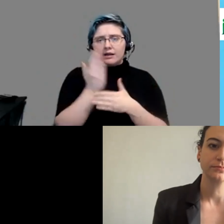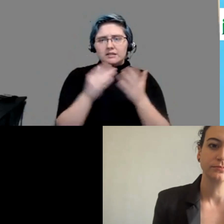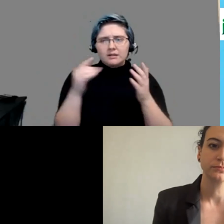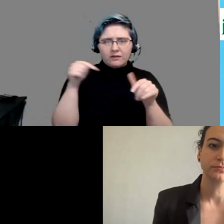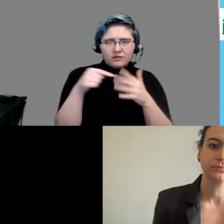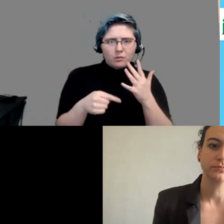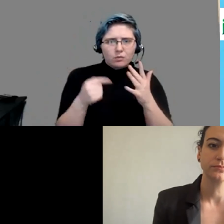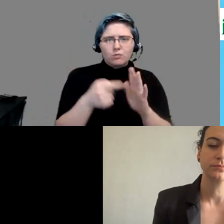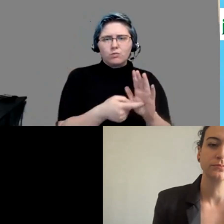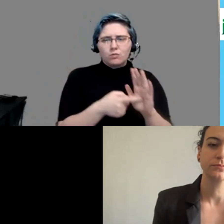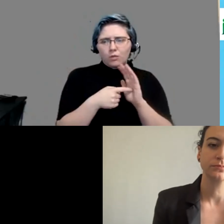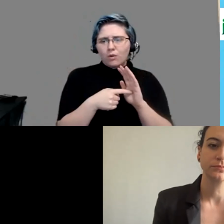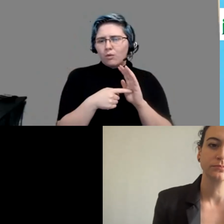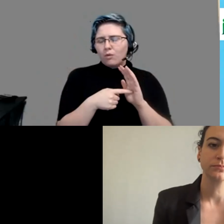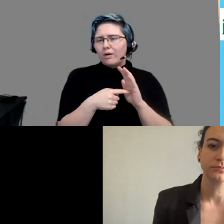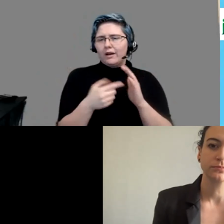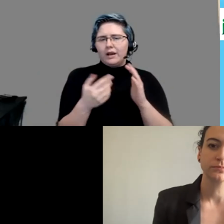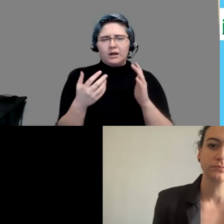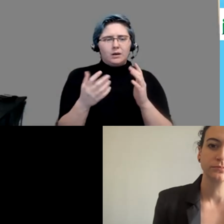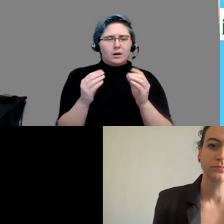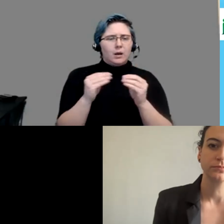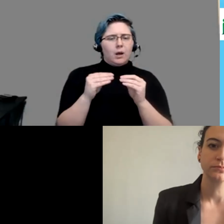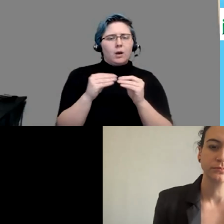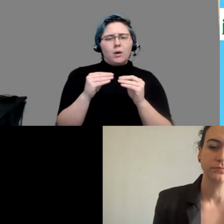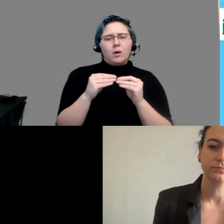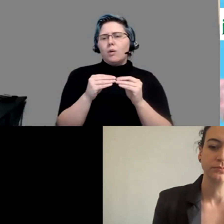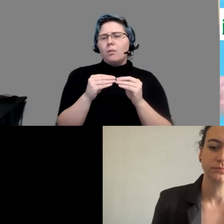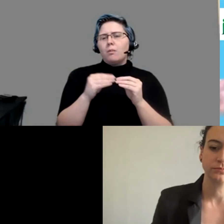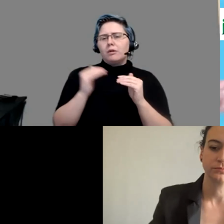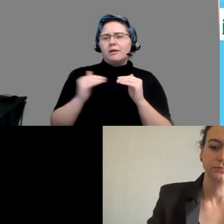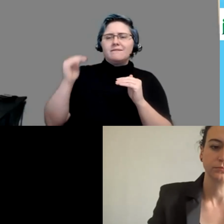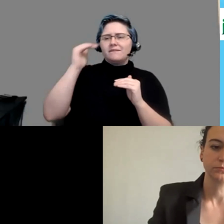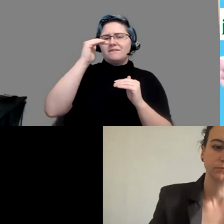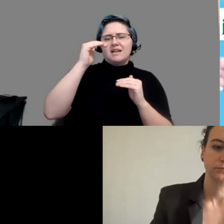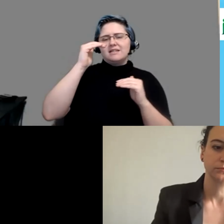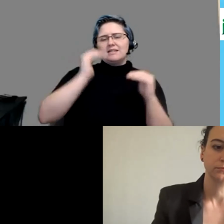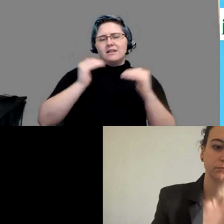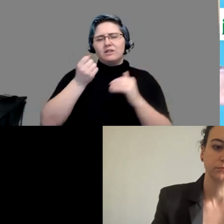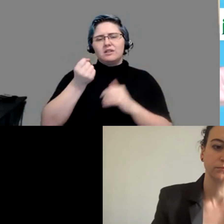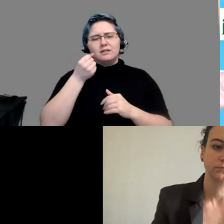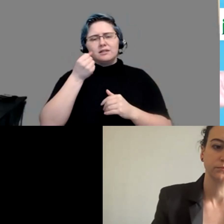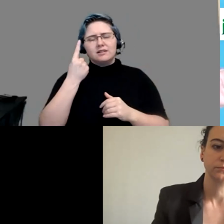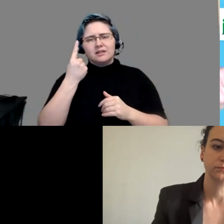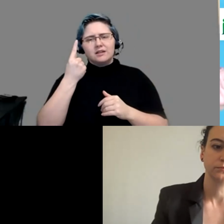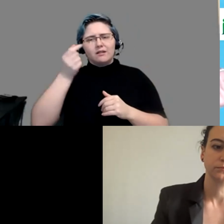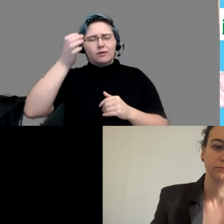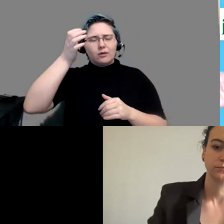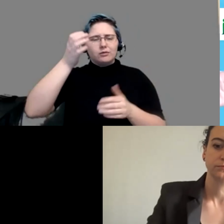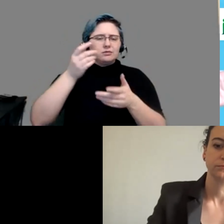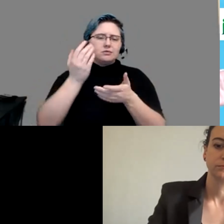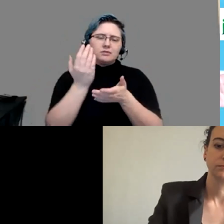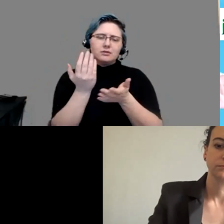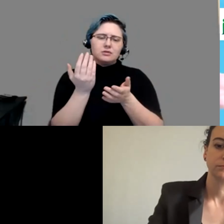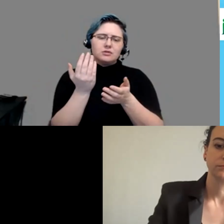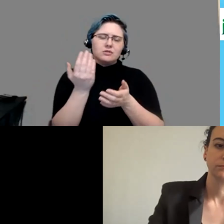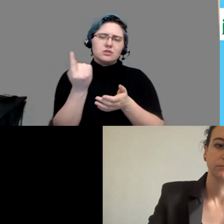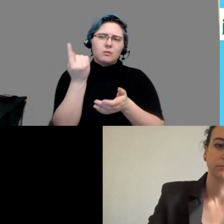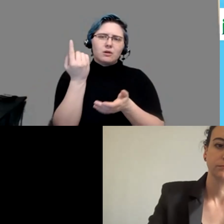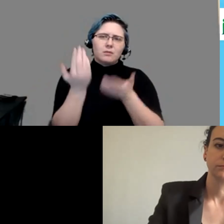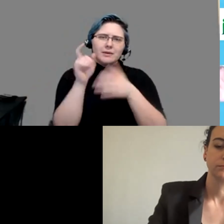require just more slightly advanced levels of understanding or cognition. So someone might need help